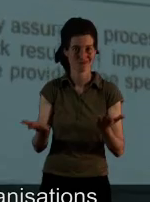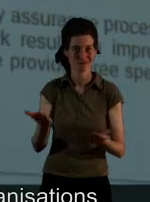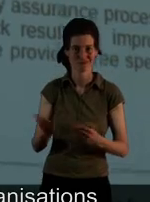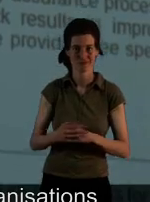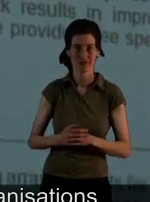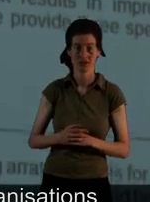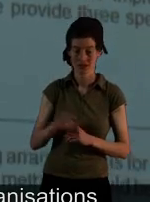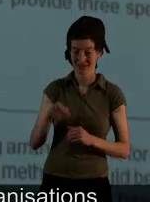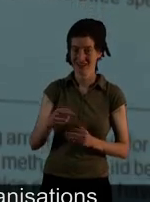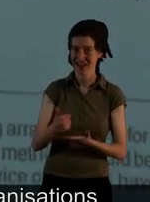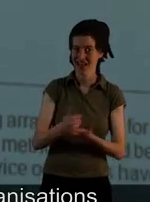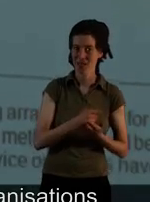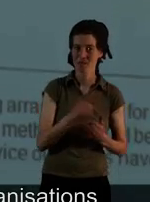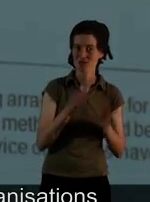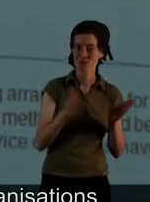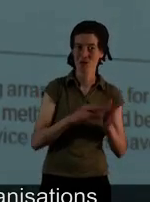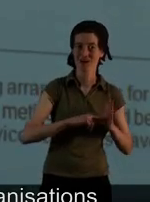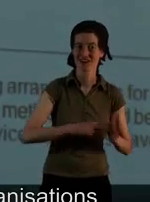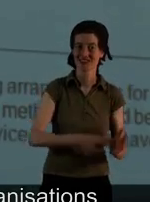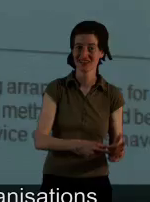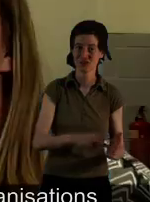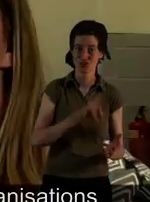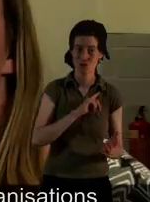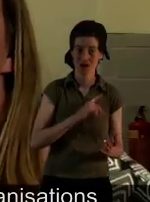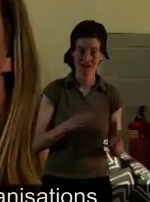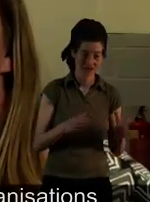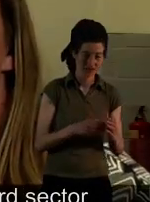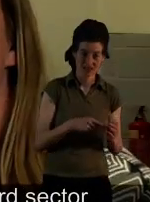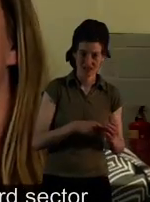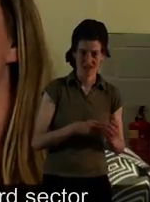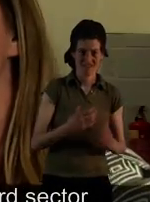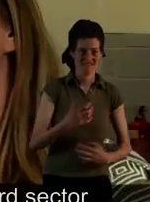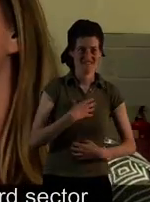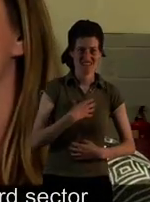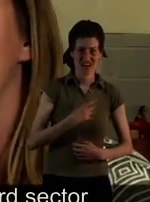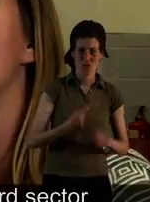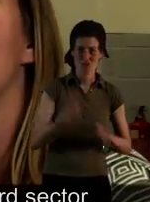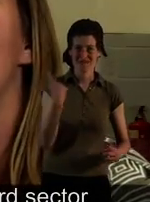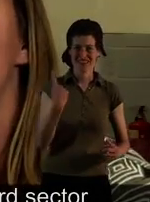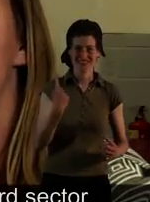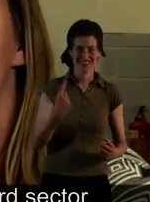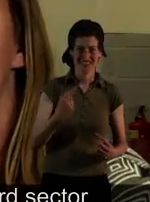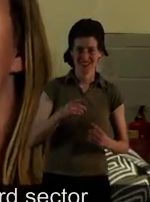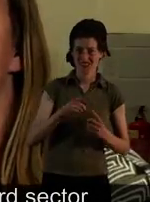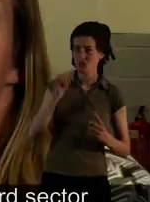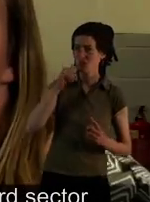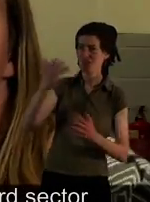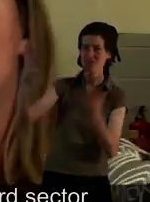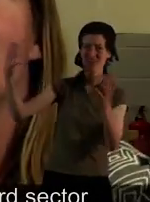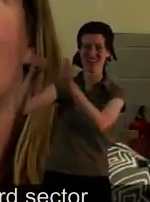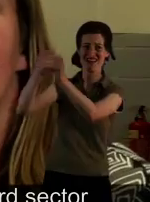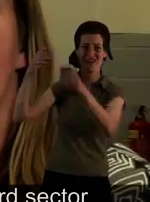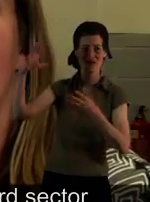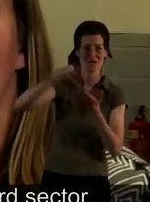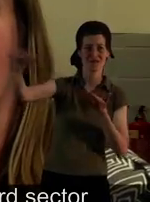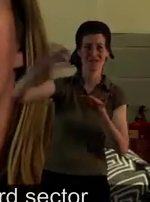course helps smaller organisations, because smaller third sector organisations have this automatic fear that